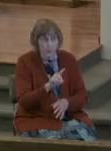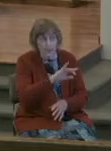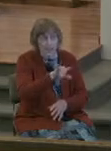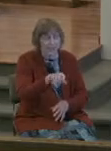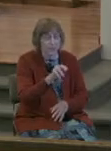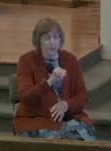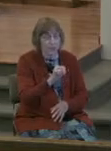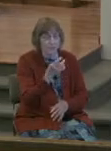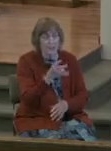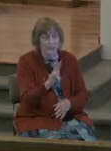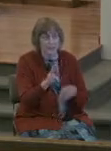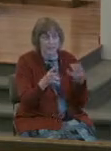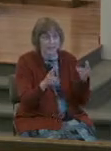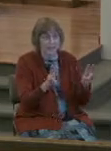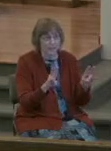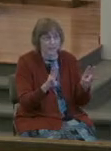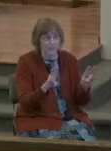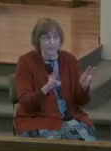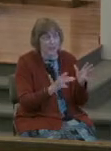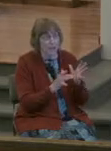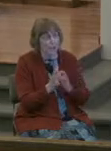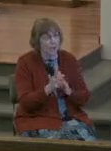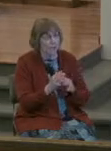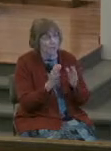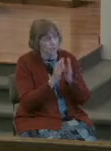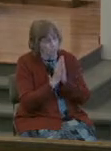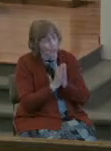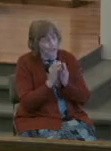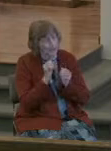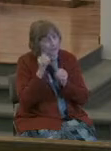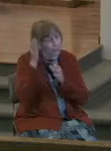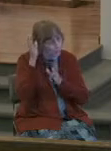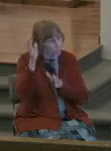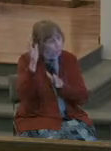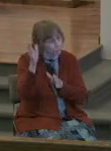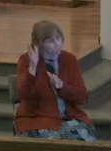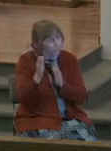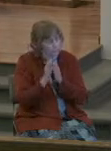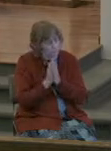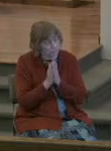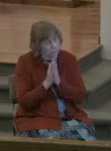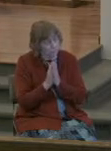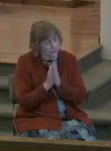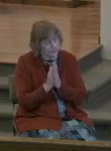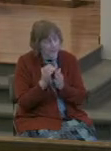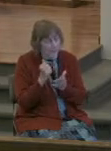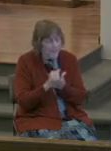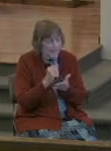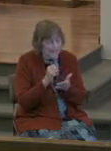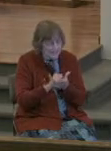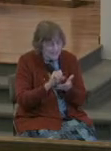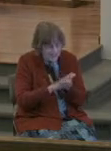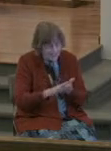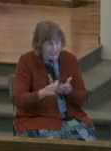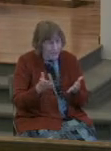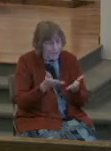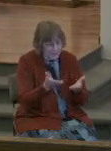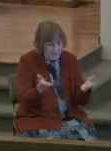17:17, Jesus praying in the garden, praying to the Heavenly Father, he said, sanctify them through thy